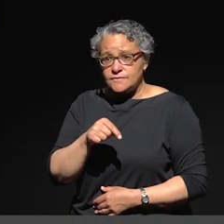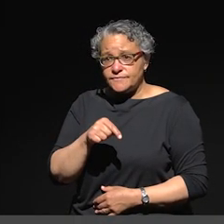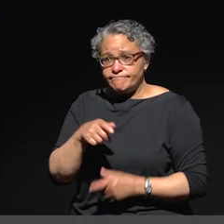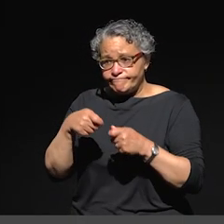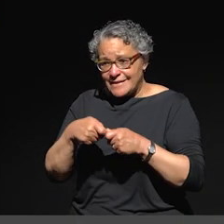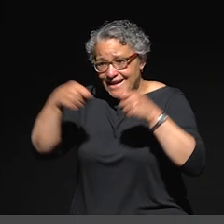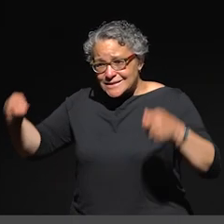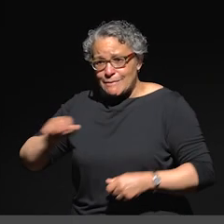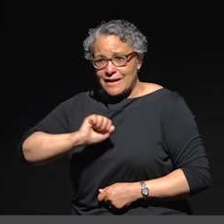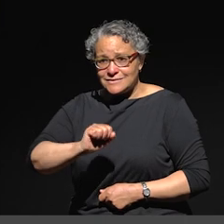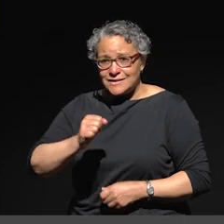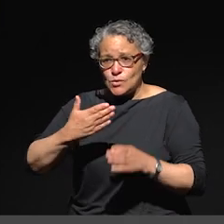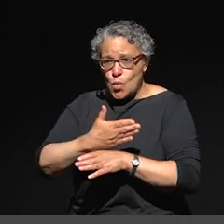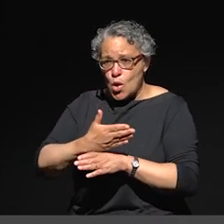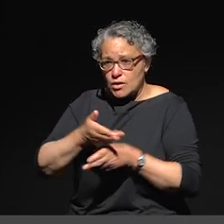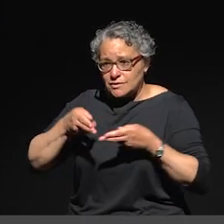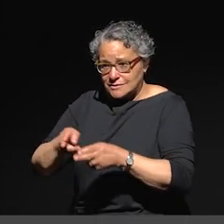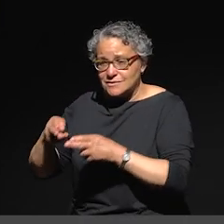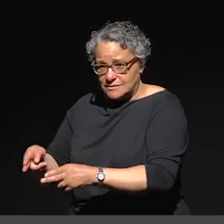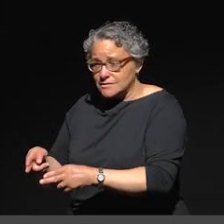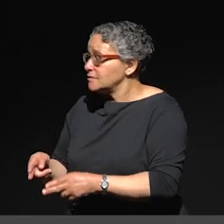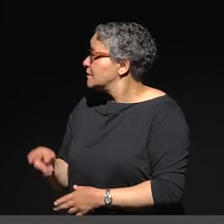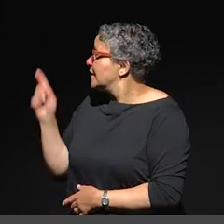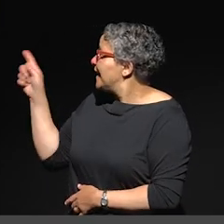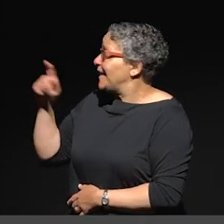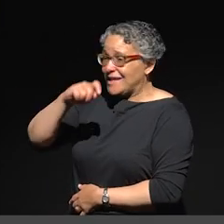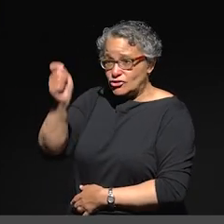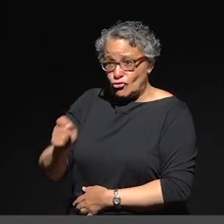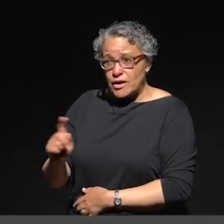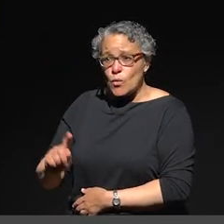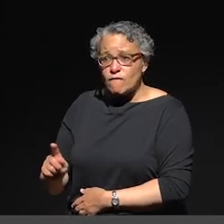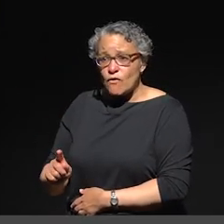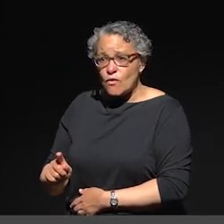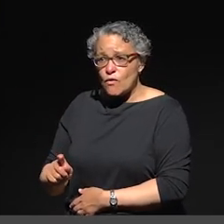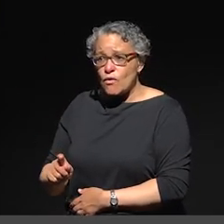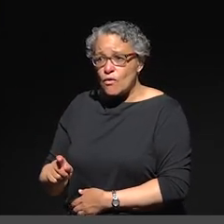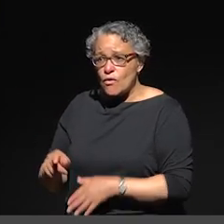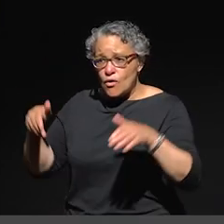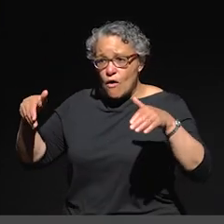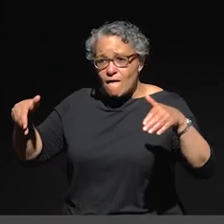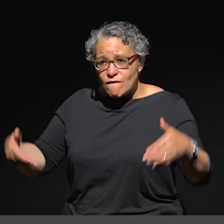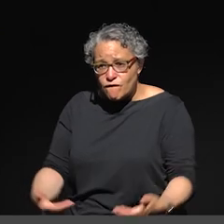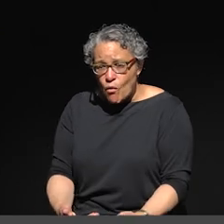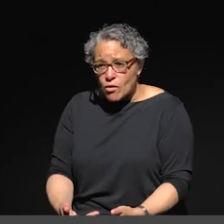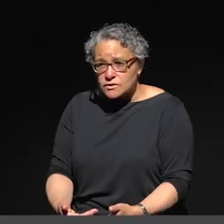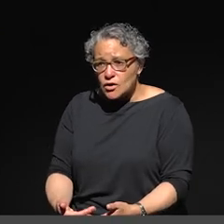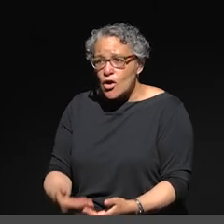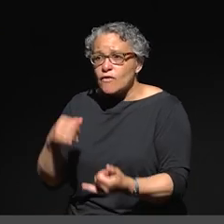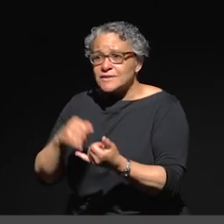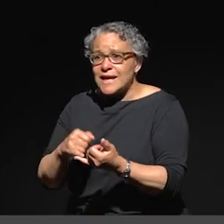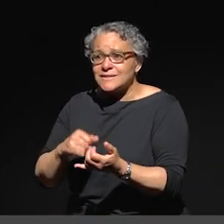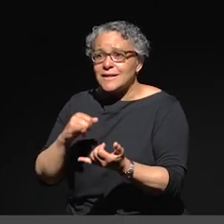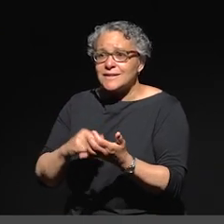expanding his repertoire. So this drawing here is for the vault of, not of the Stanza di Eleodoro, but the Stanza della Signatura. It's